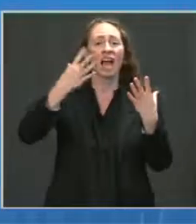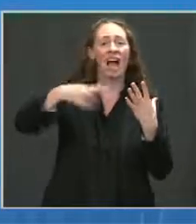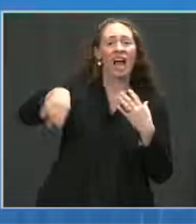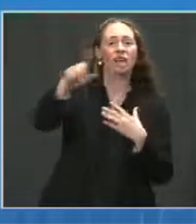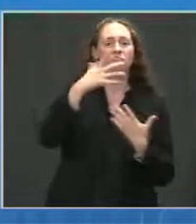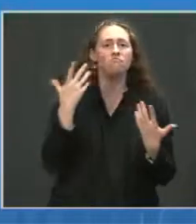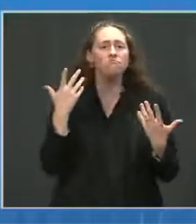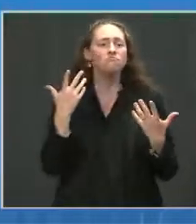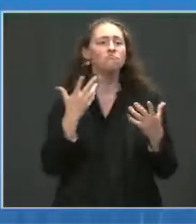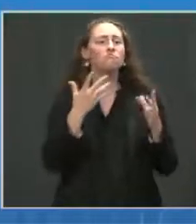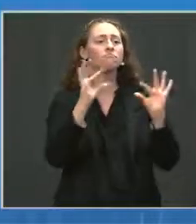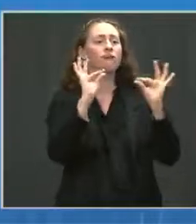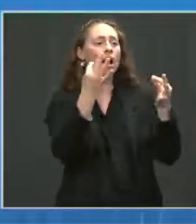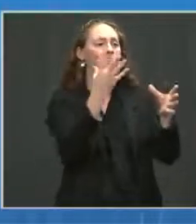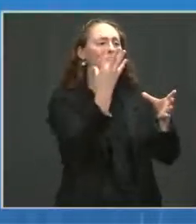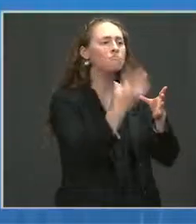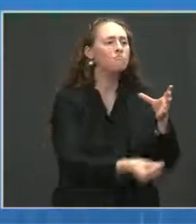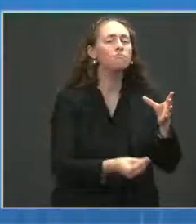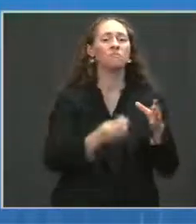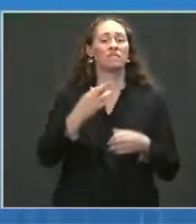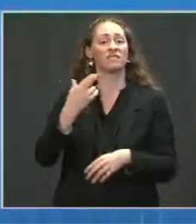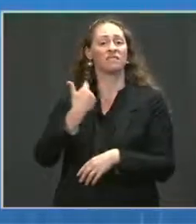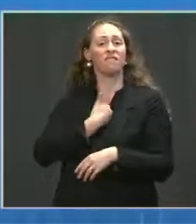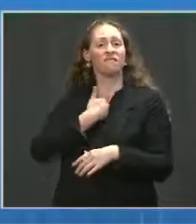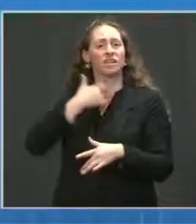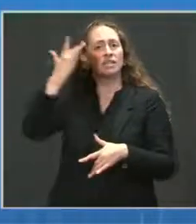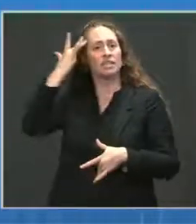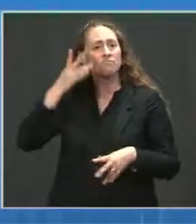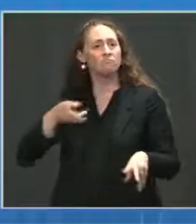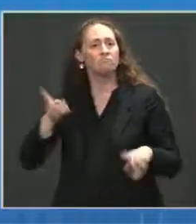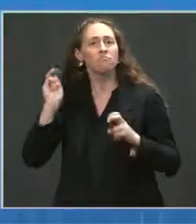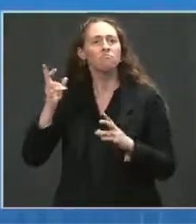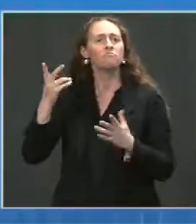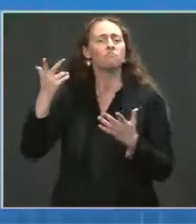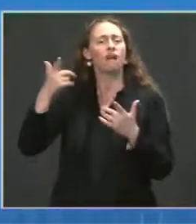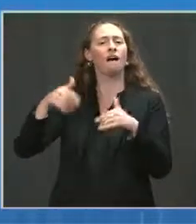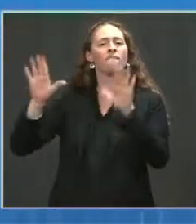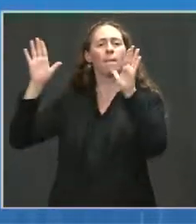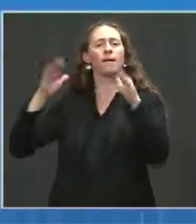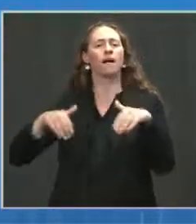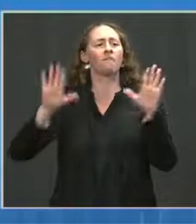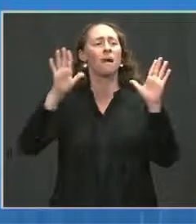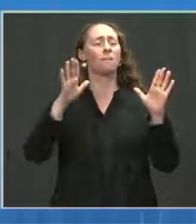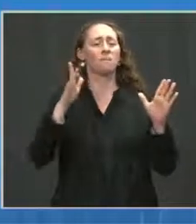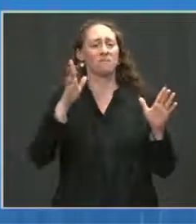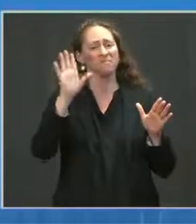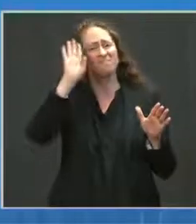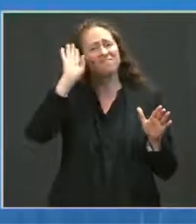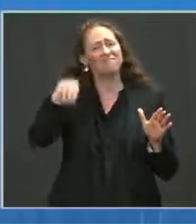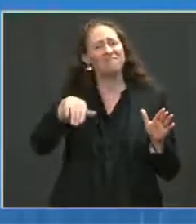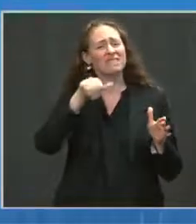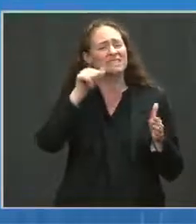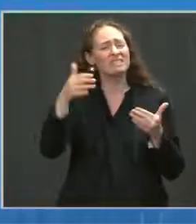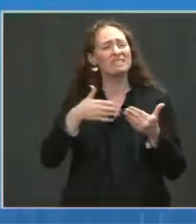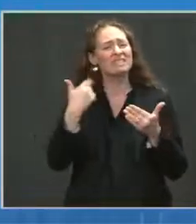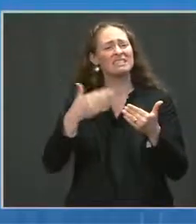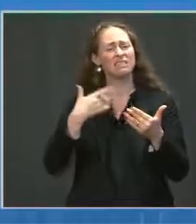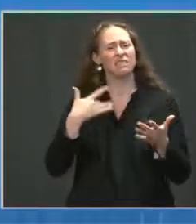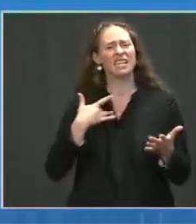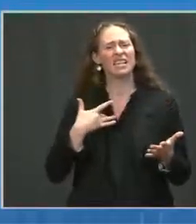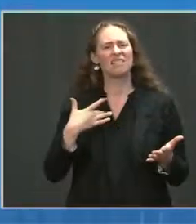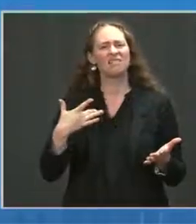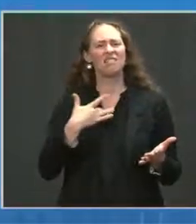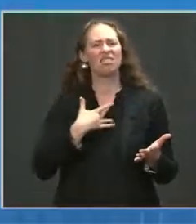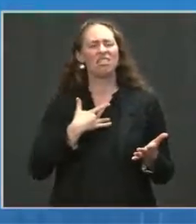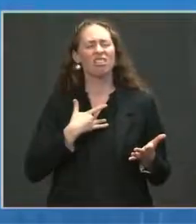All of us have given up things in our lives that we enjoy. This is hard, this is heavy, but we are in this